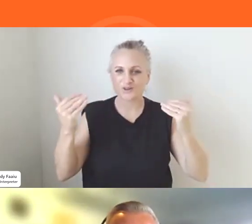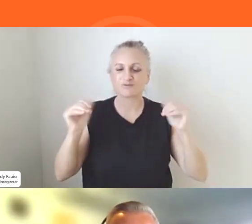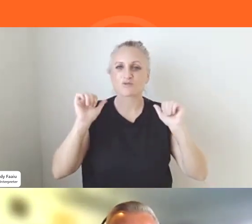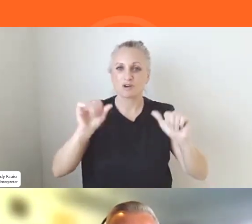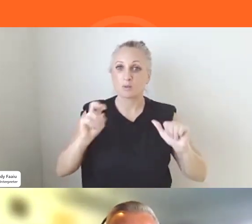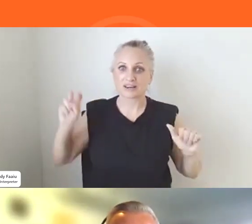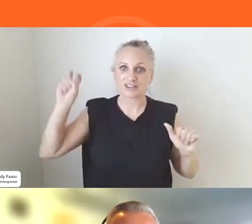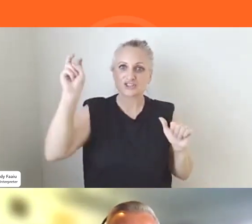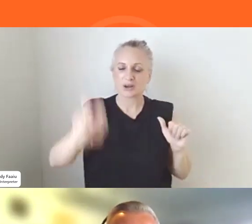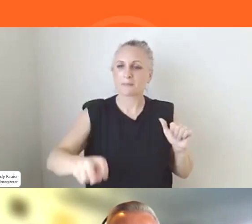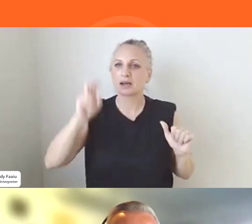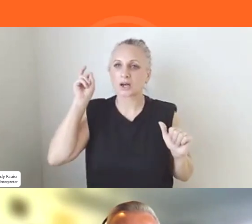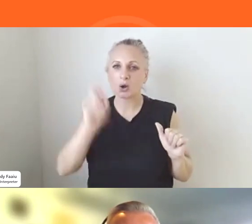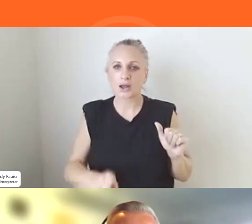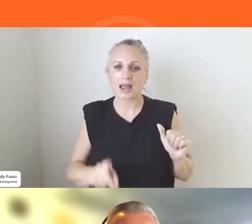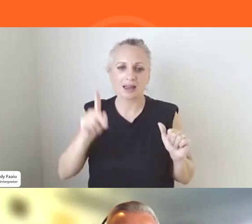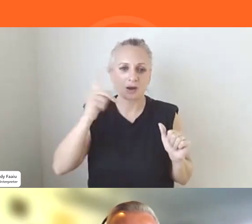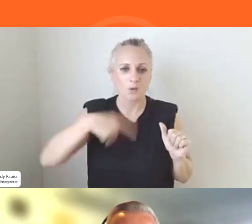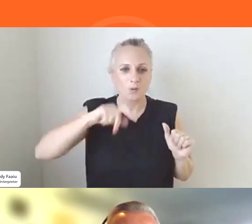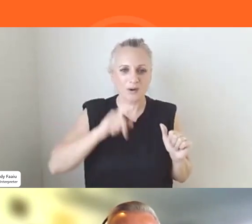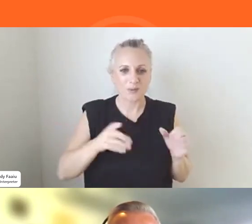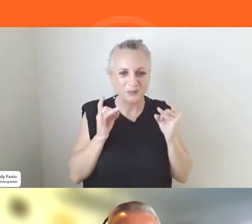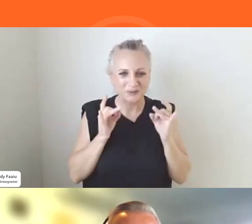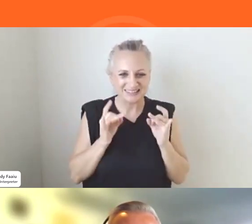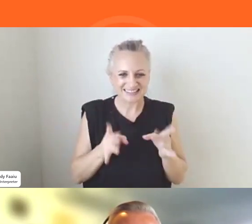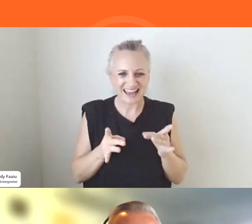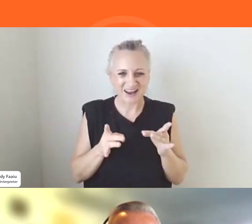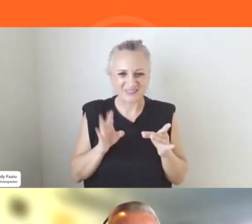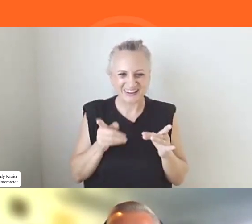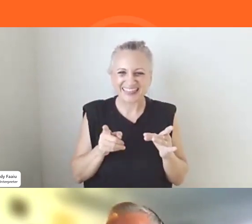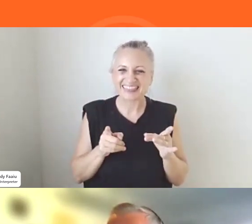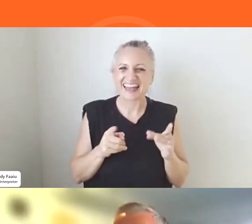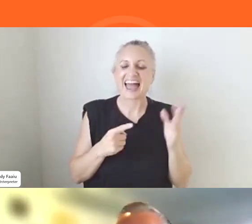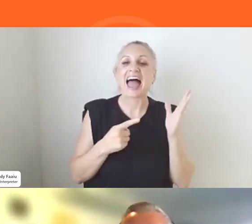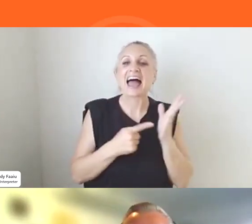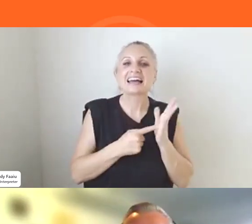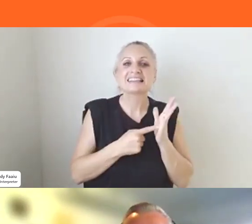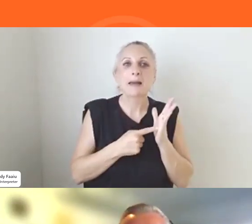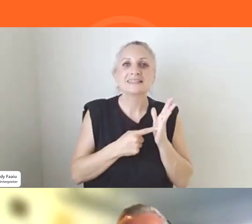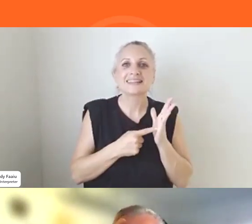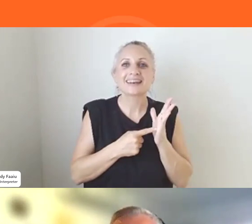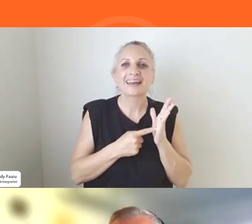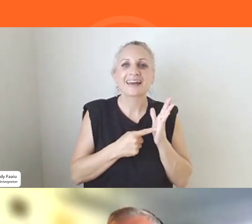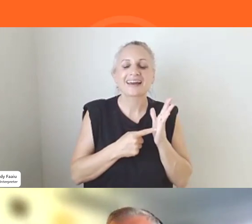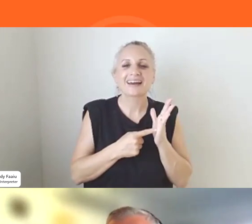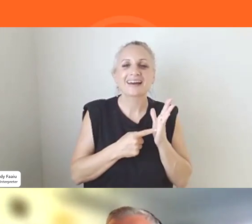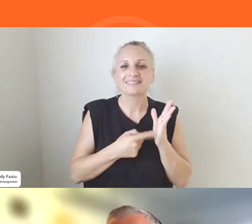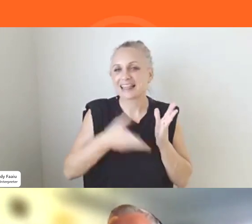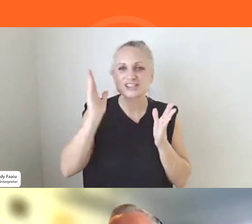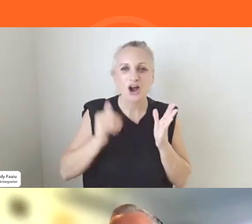in. We are going to start with Tamsin. Let's